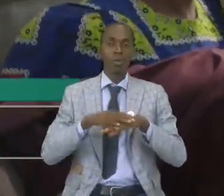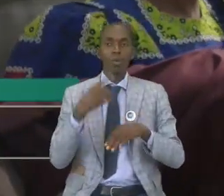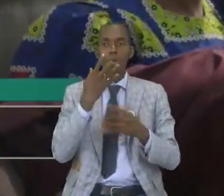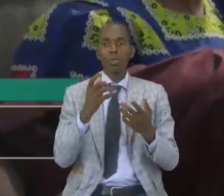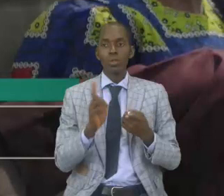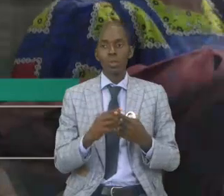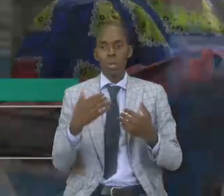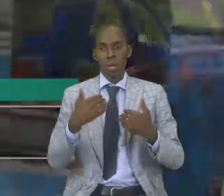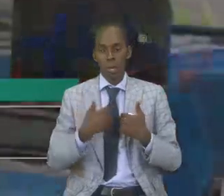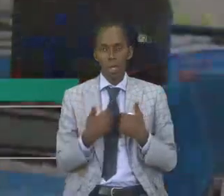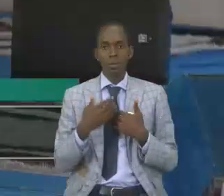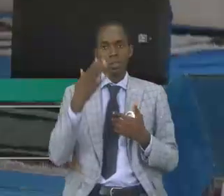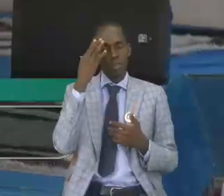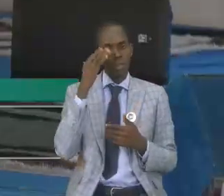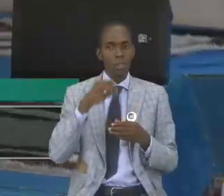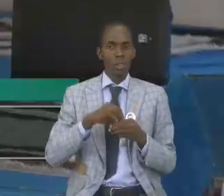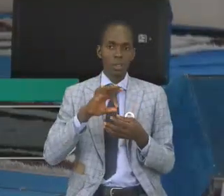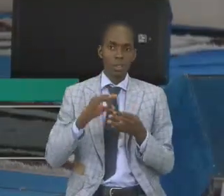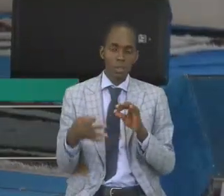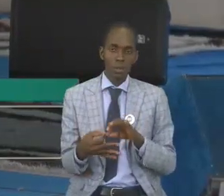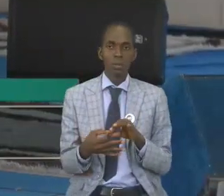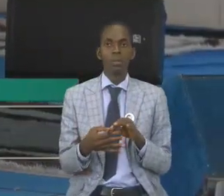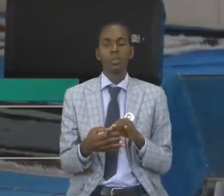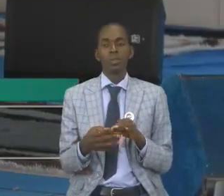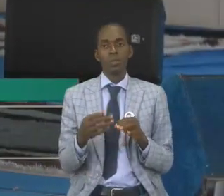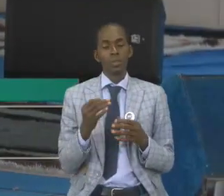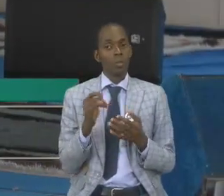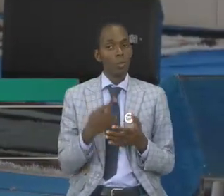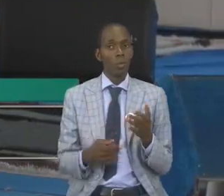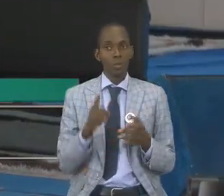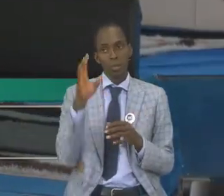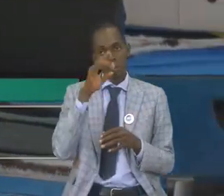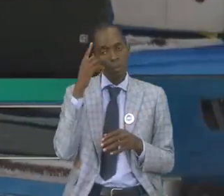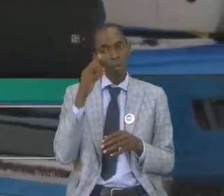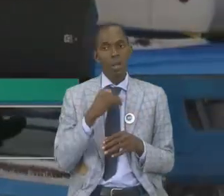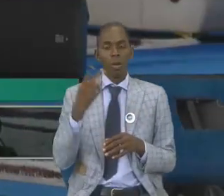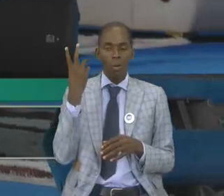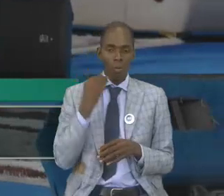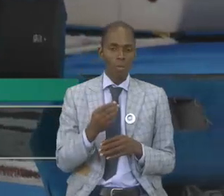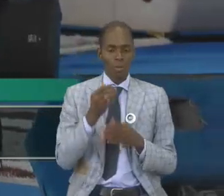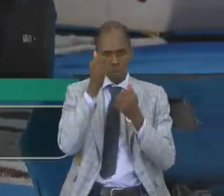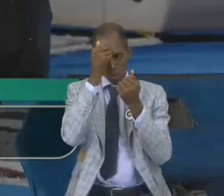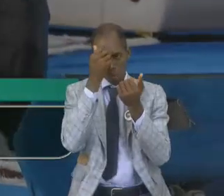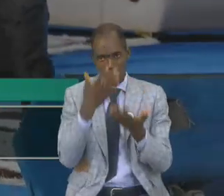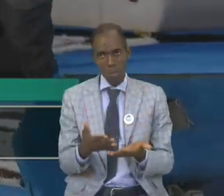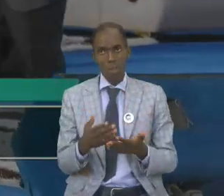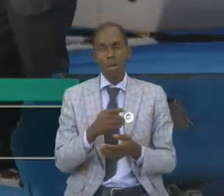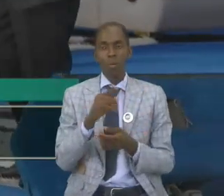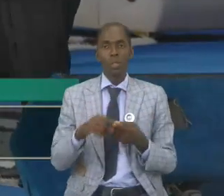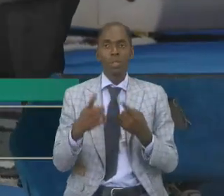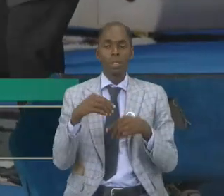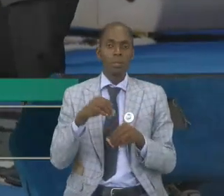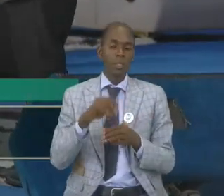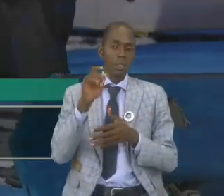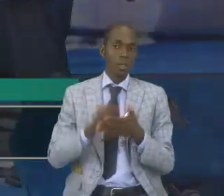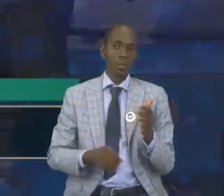the interpretation, the revelation of what you are looking for, and was loyal. And when he came in chapter 4 and the